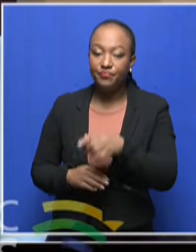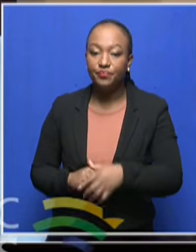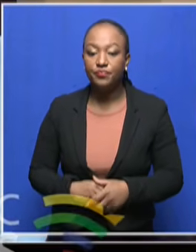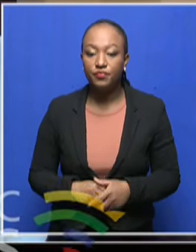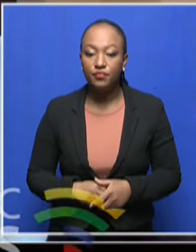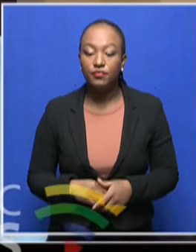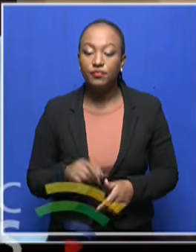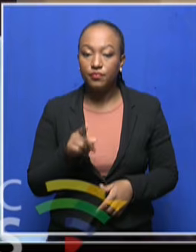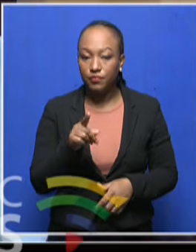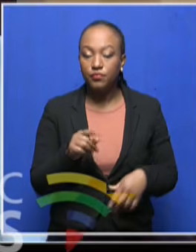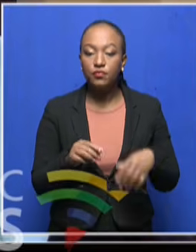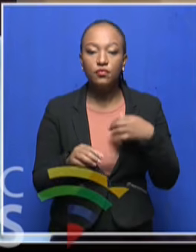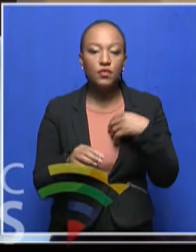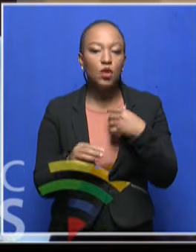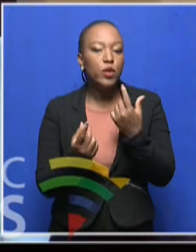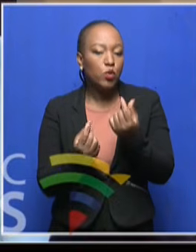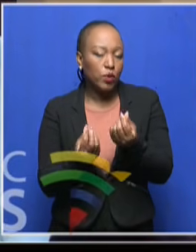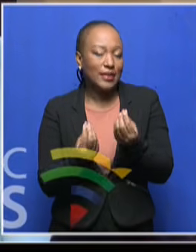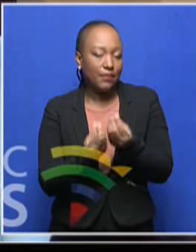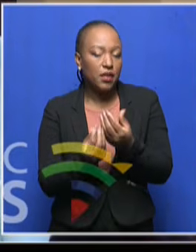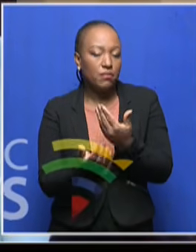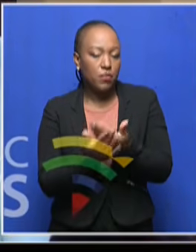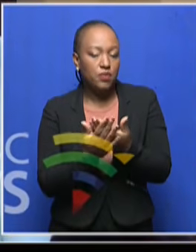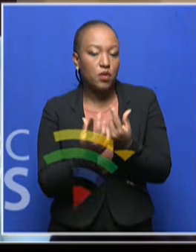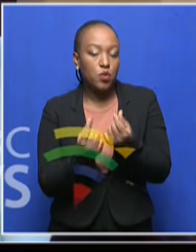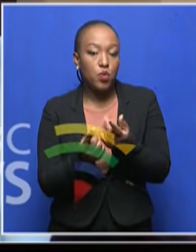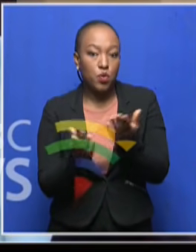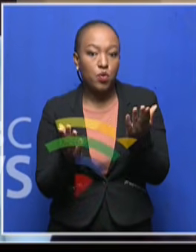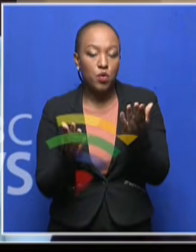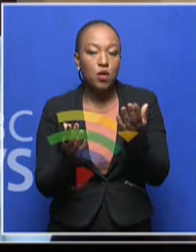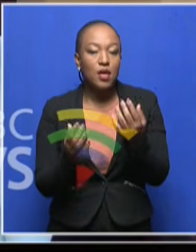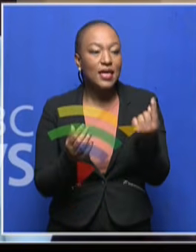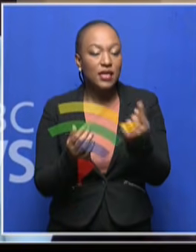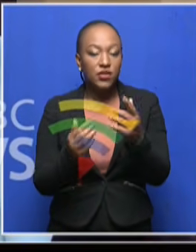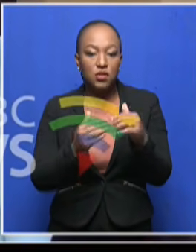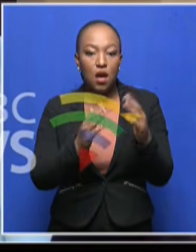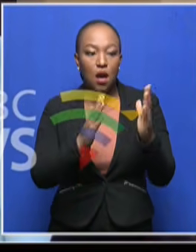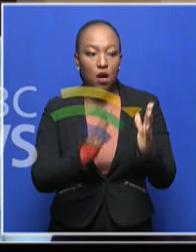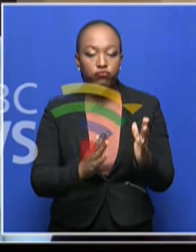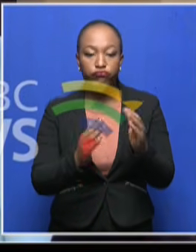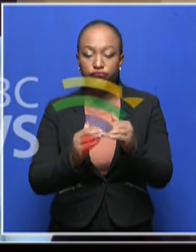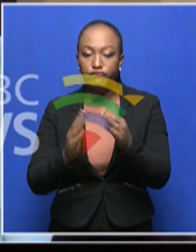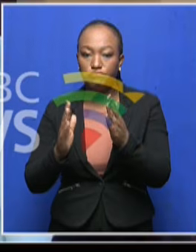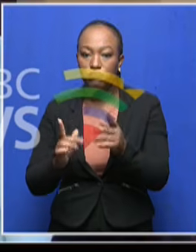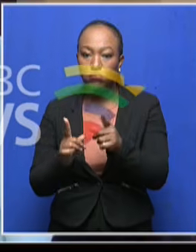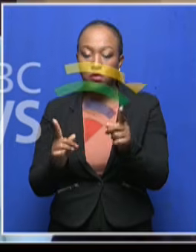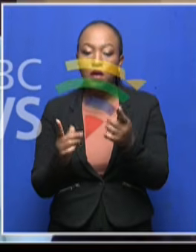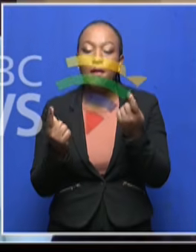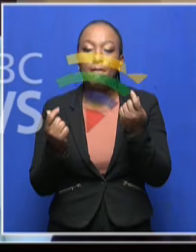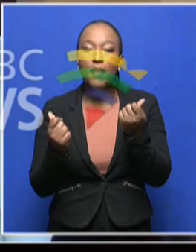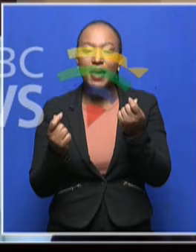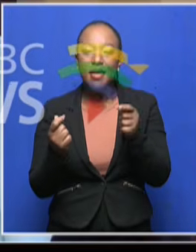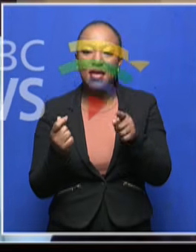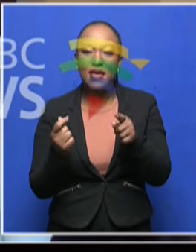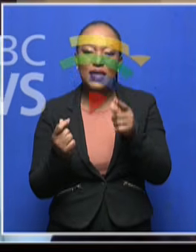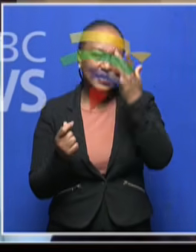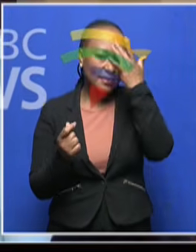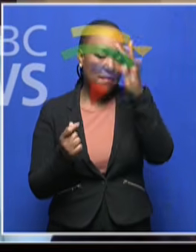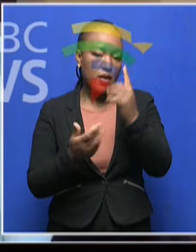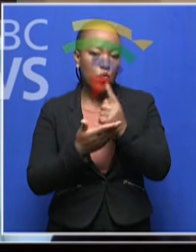do a doable thing, something that every household can actually achieve. What is that in this Money Smart week? What is